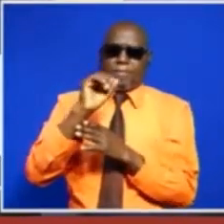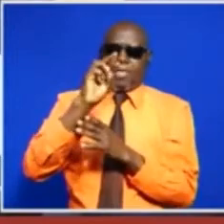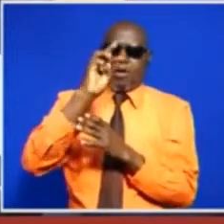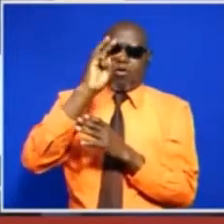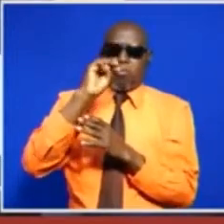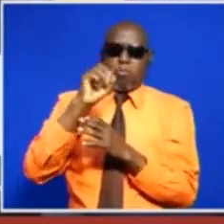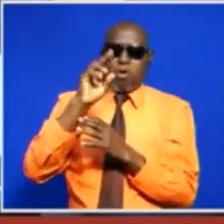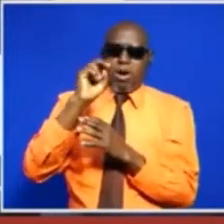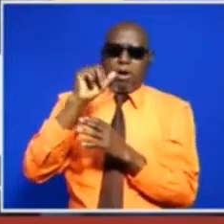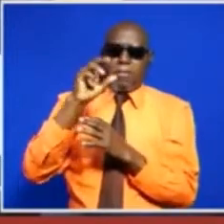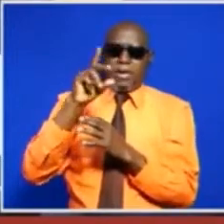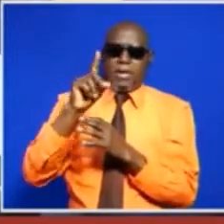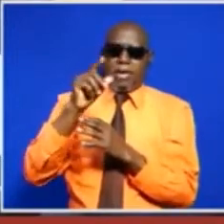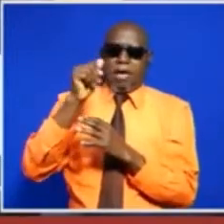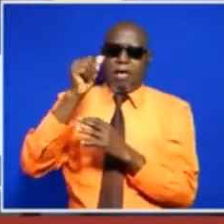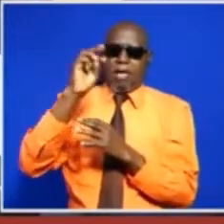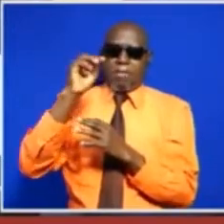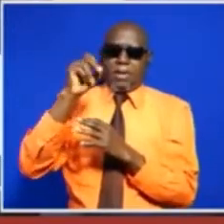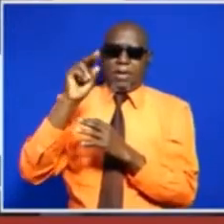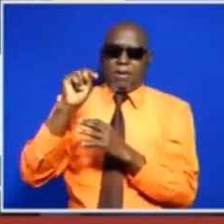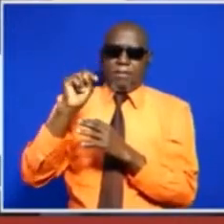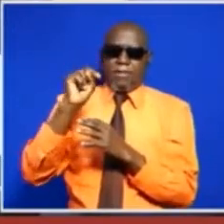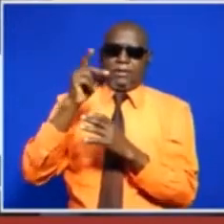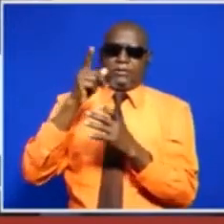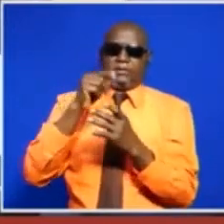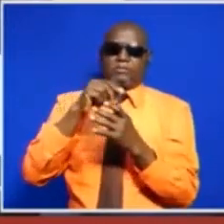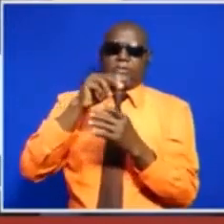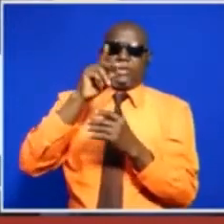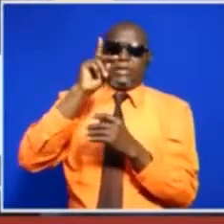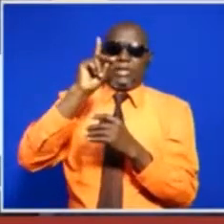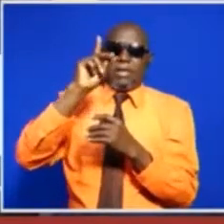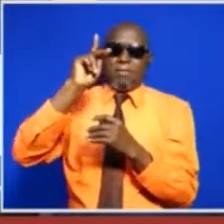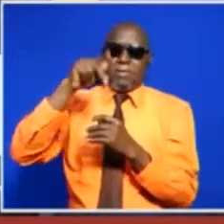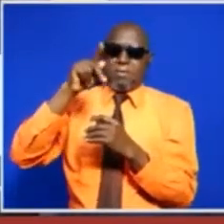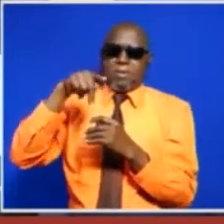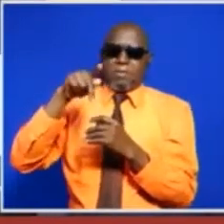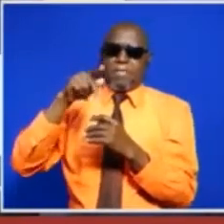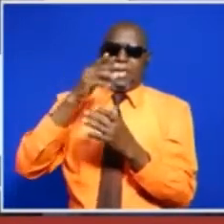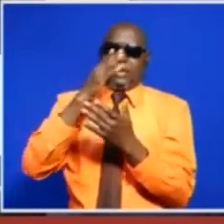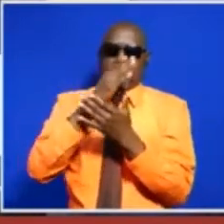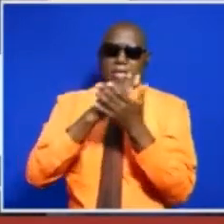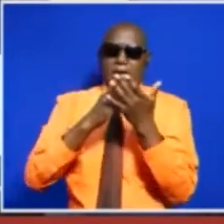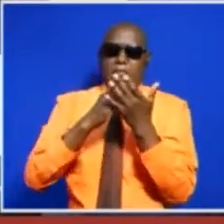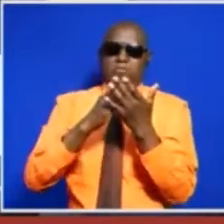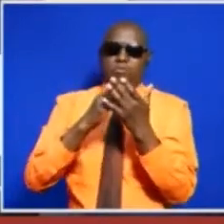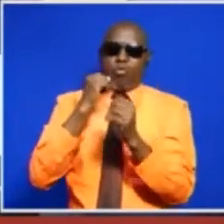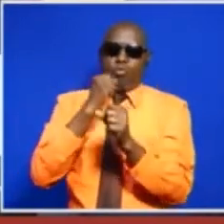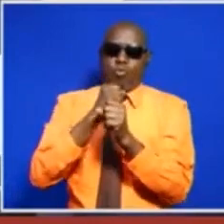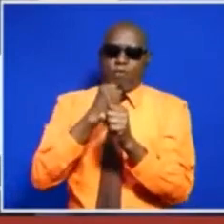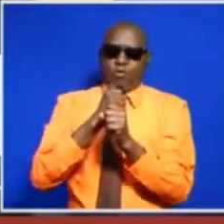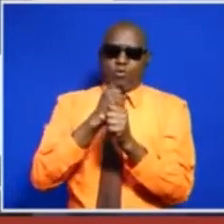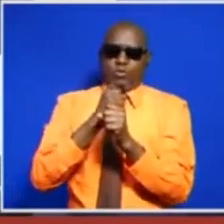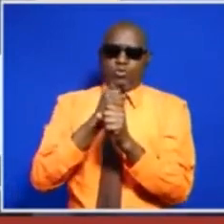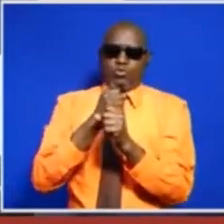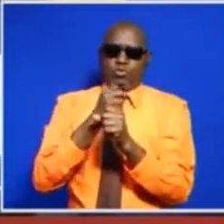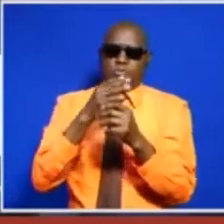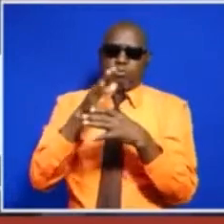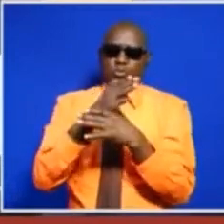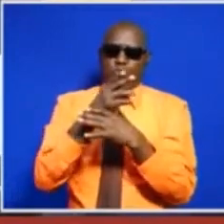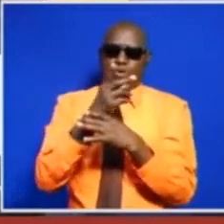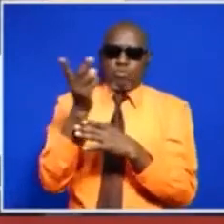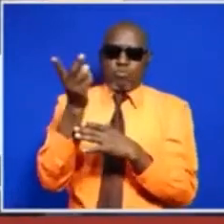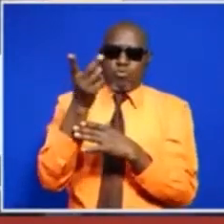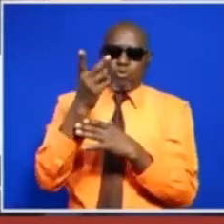Mohamed Amin, and the office of the DPP, there is some concerted effort between those two offices